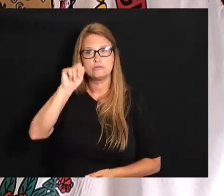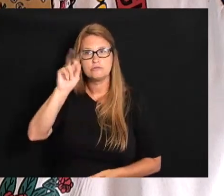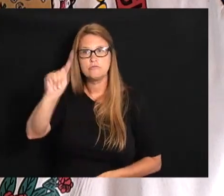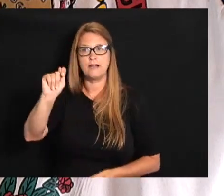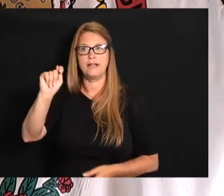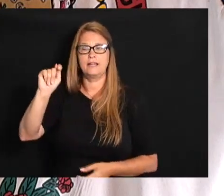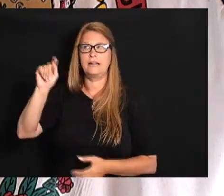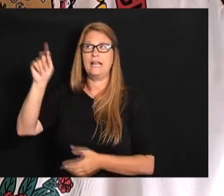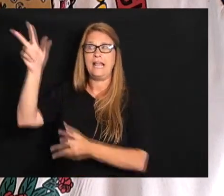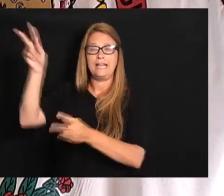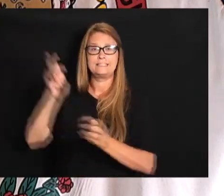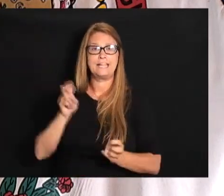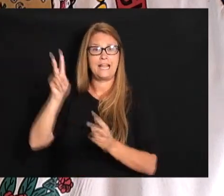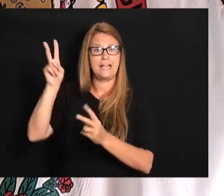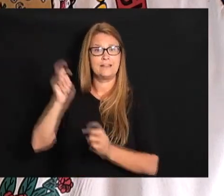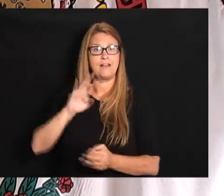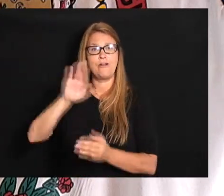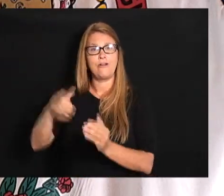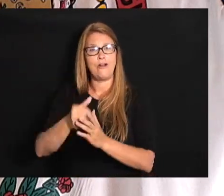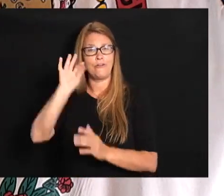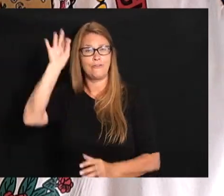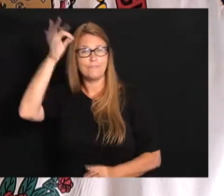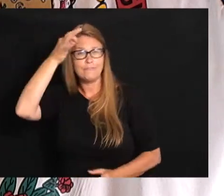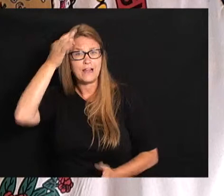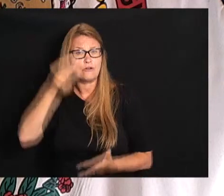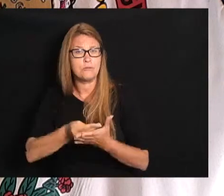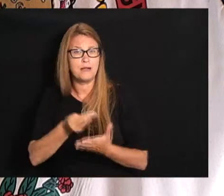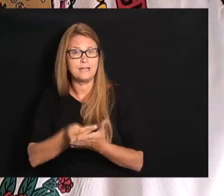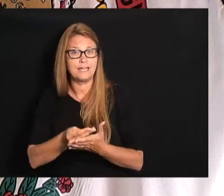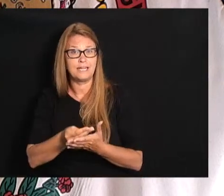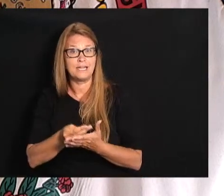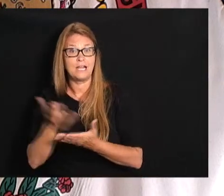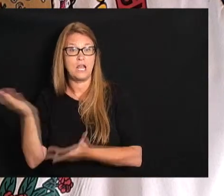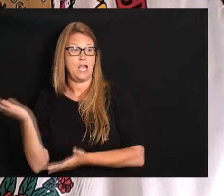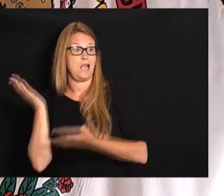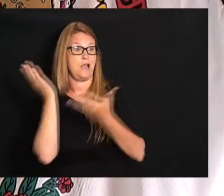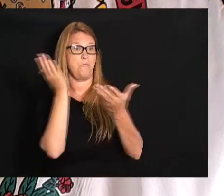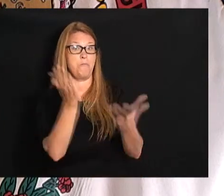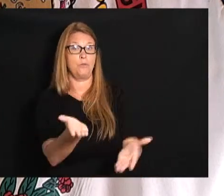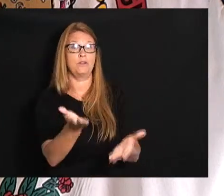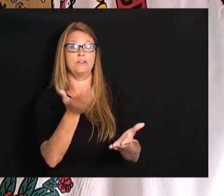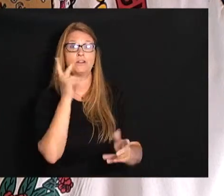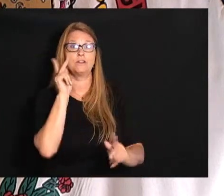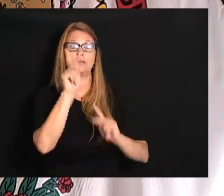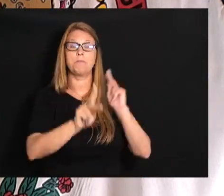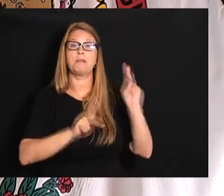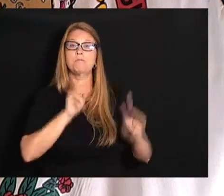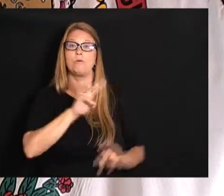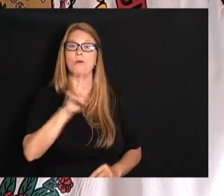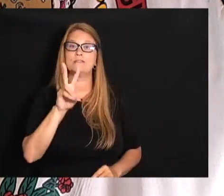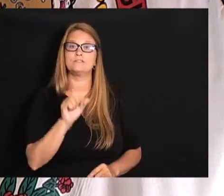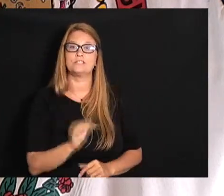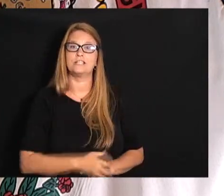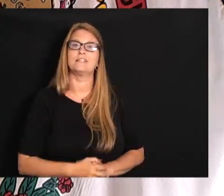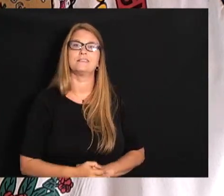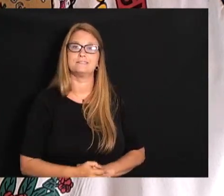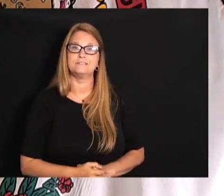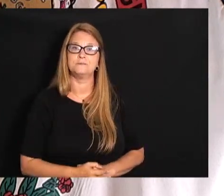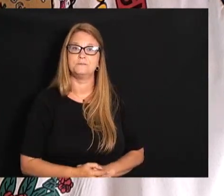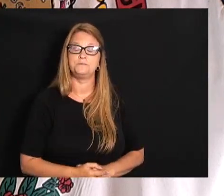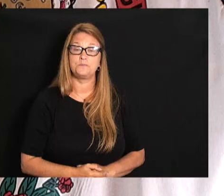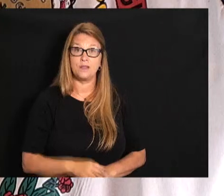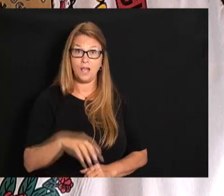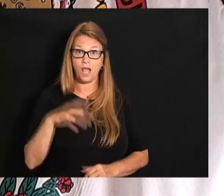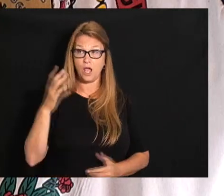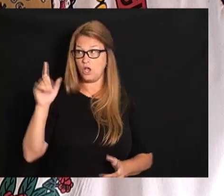federal dollar that is available to us and bring them to the goodness of the people of West Virginia. Now, in doing